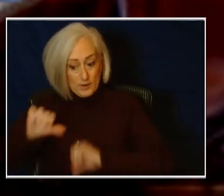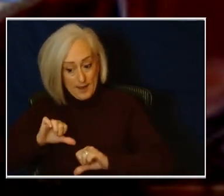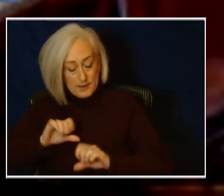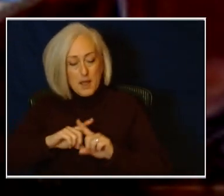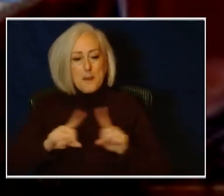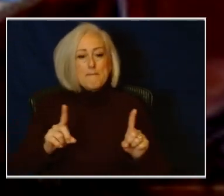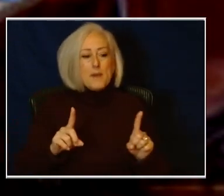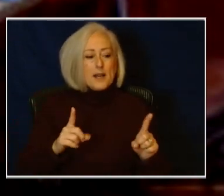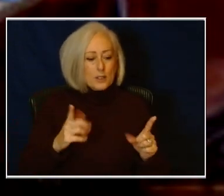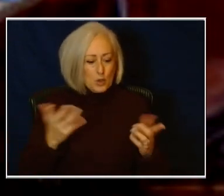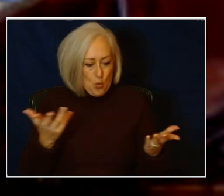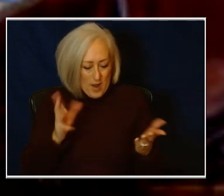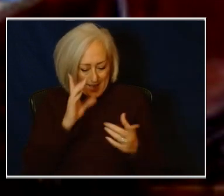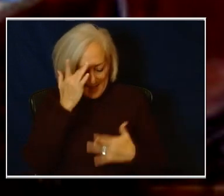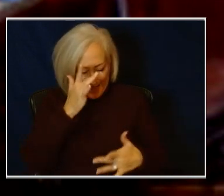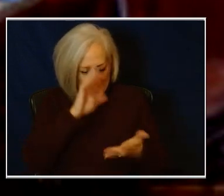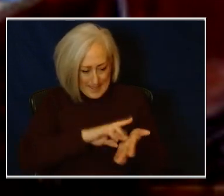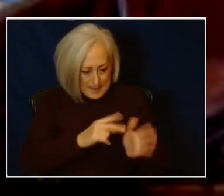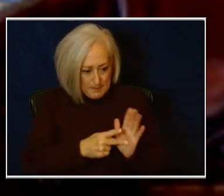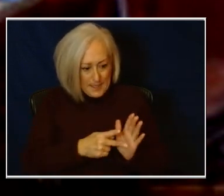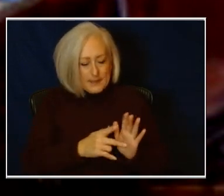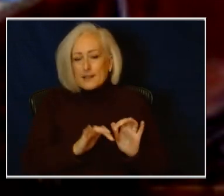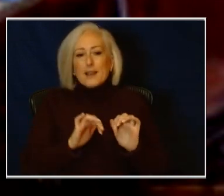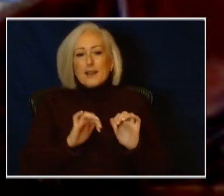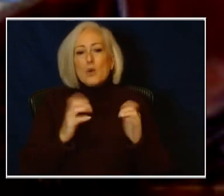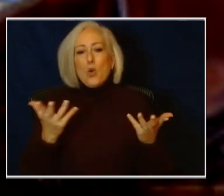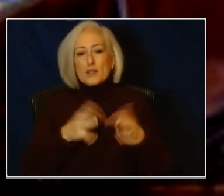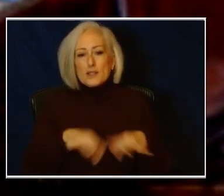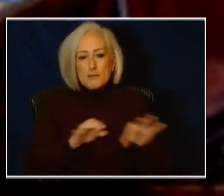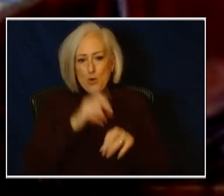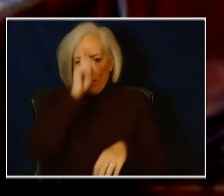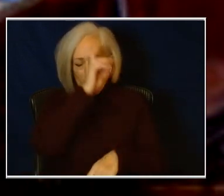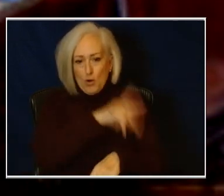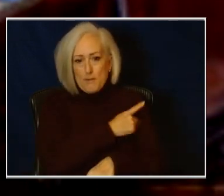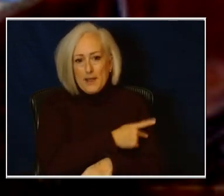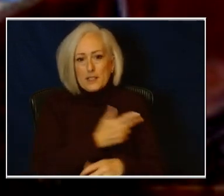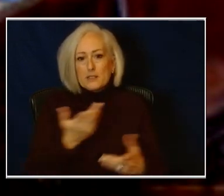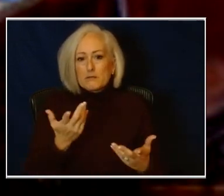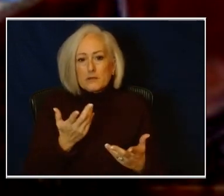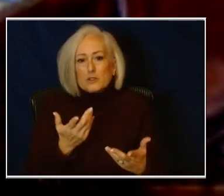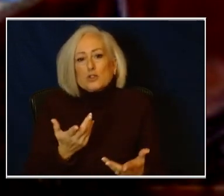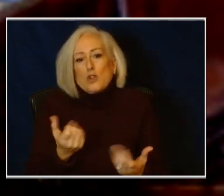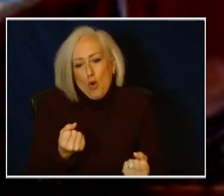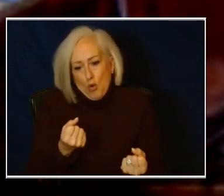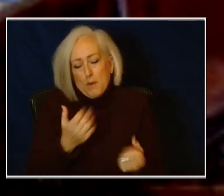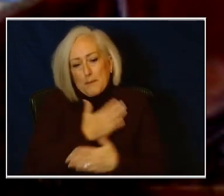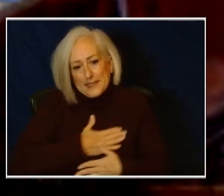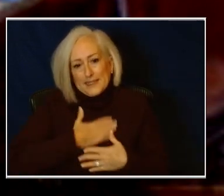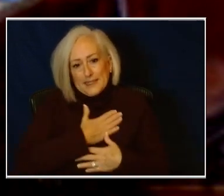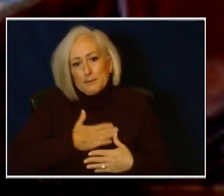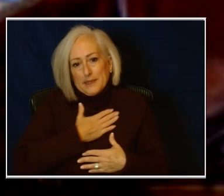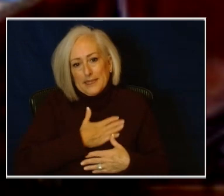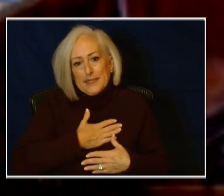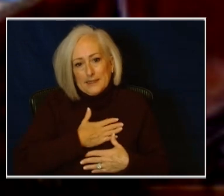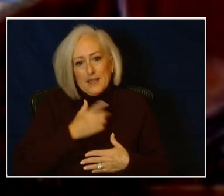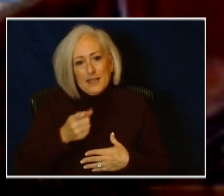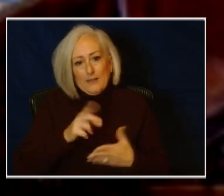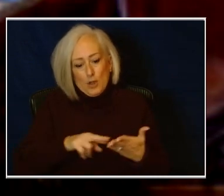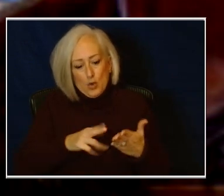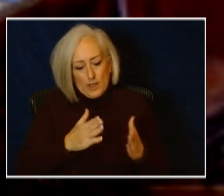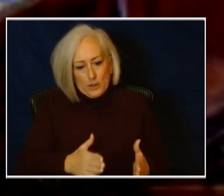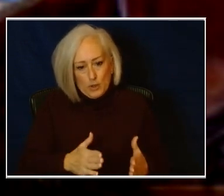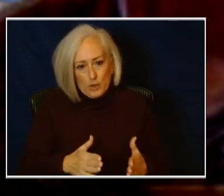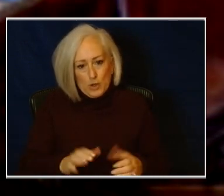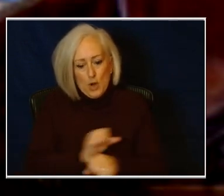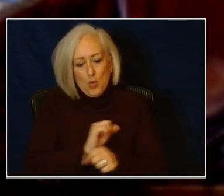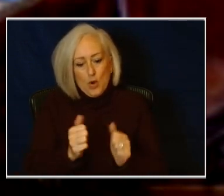to what this disease means, what is important to patient and what matters. So please, if you're a researcher, work